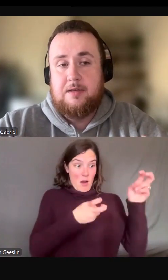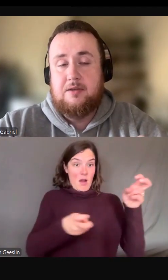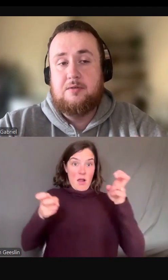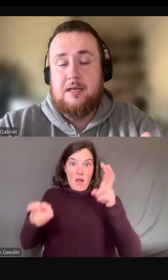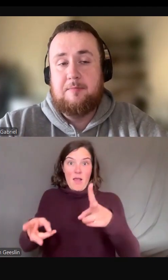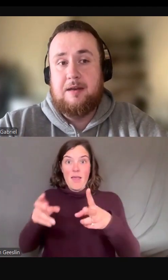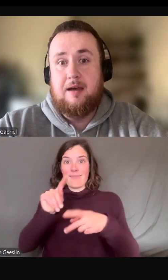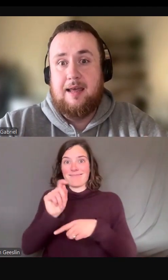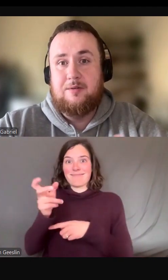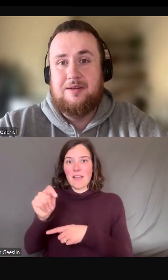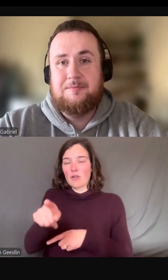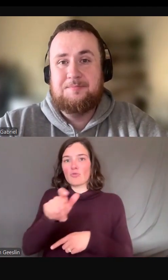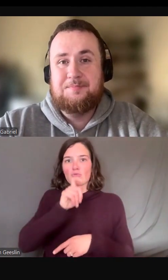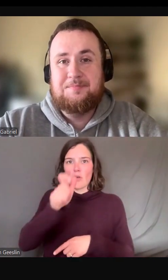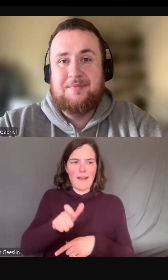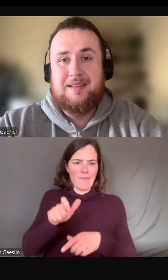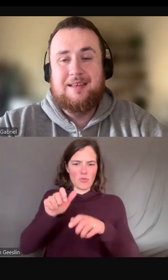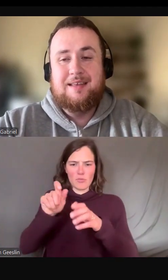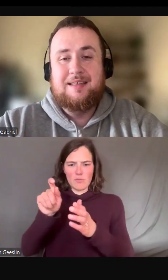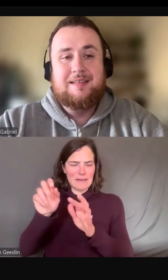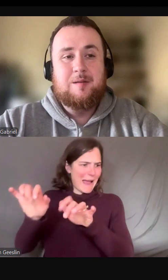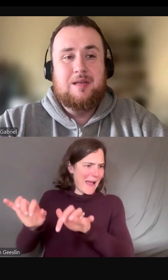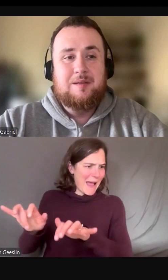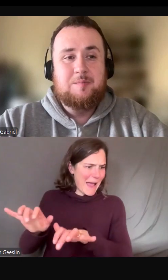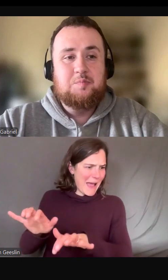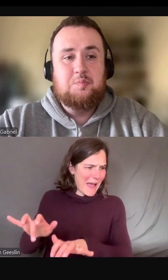having to type it all out.